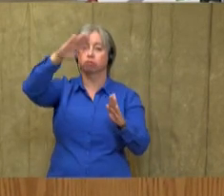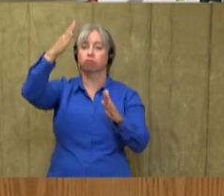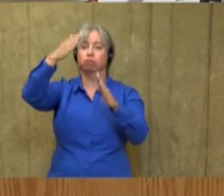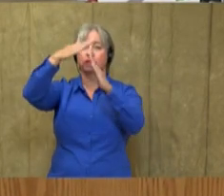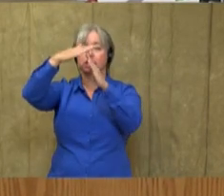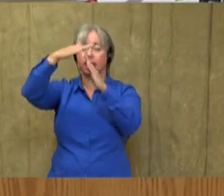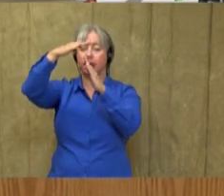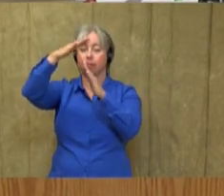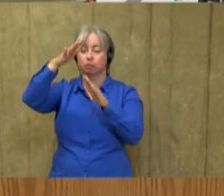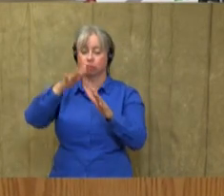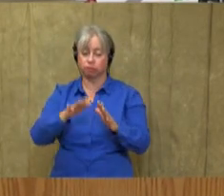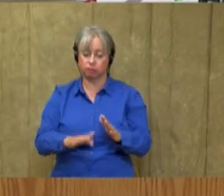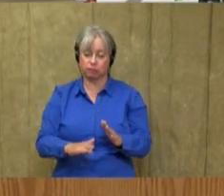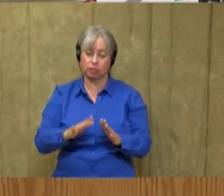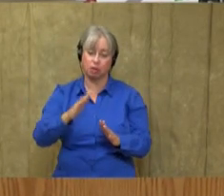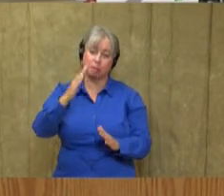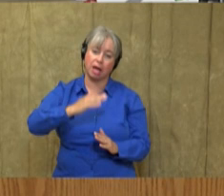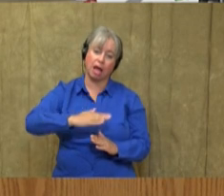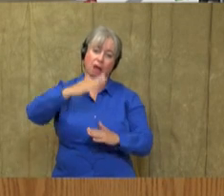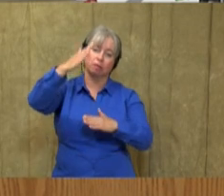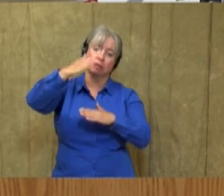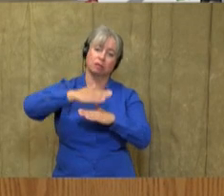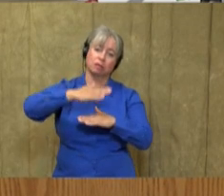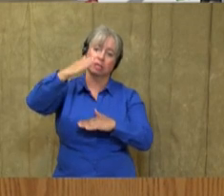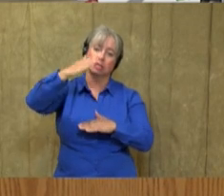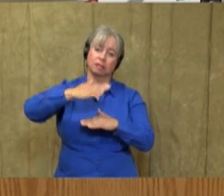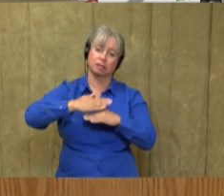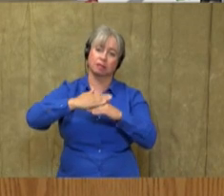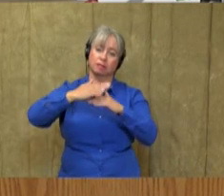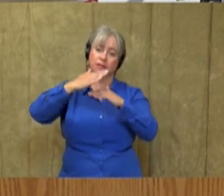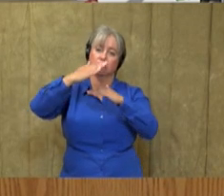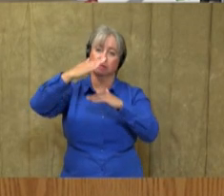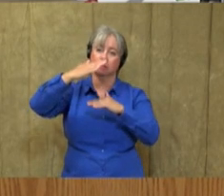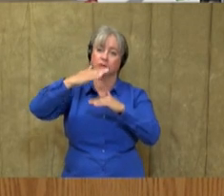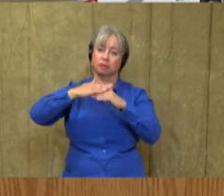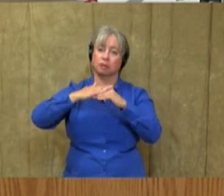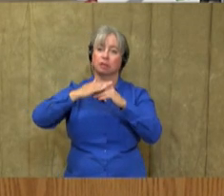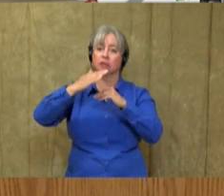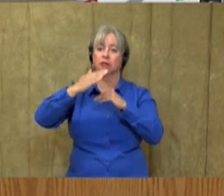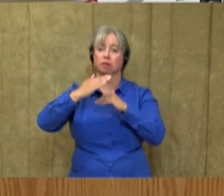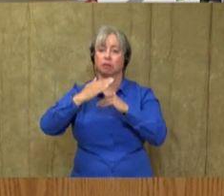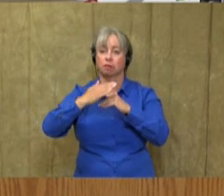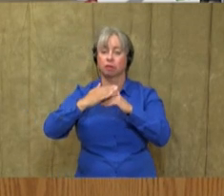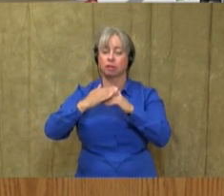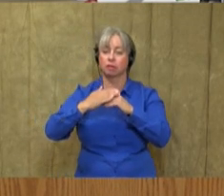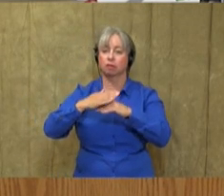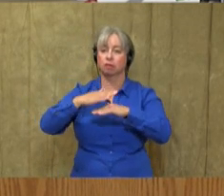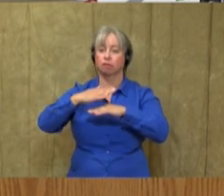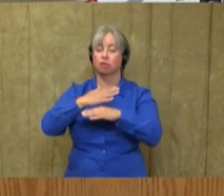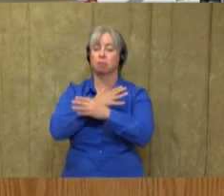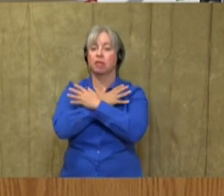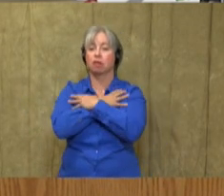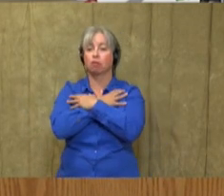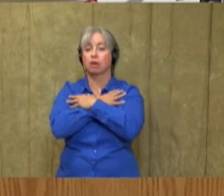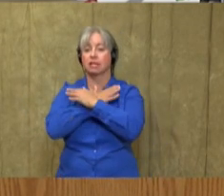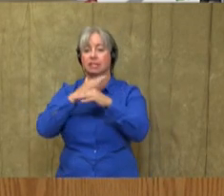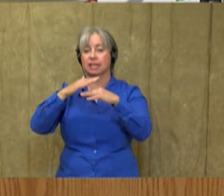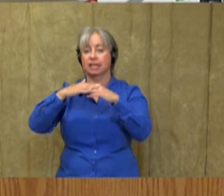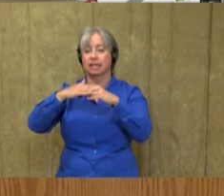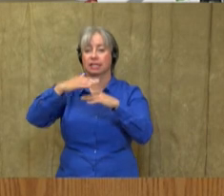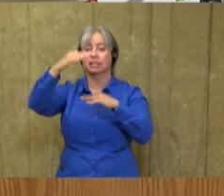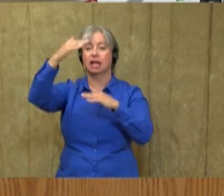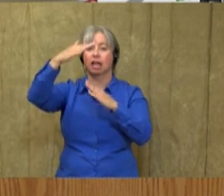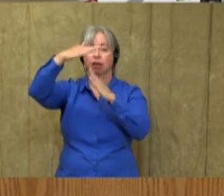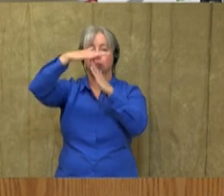labeled. So we have this amplitude, the displacement of the particles from its resting point to that top of